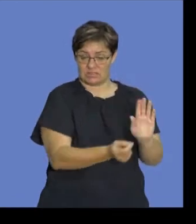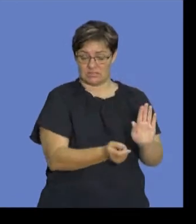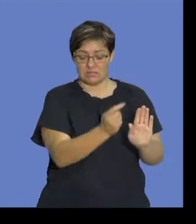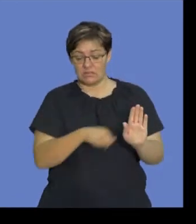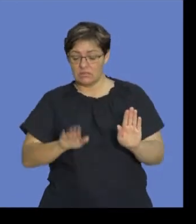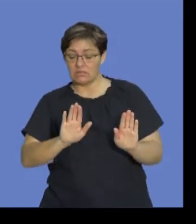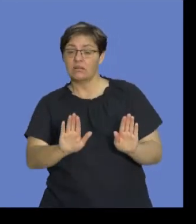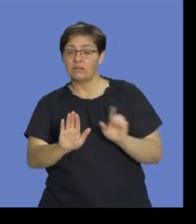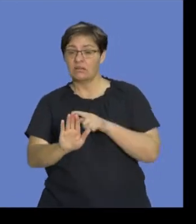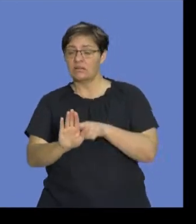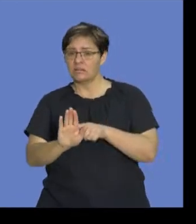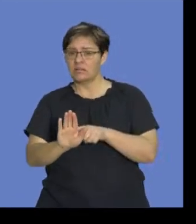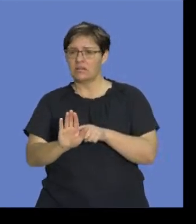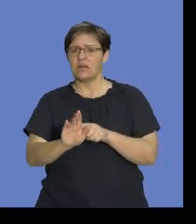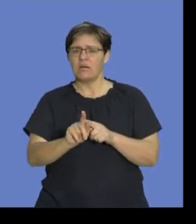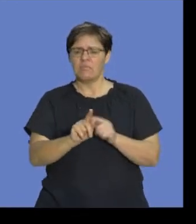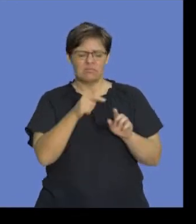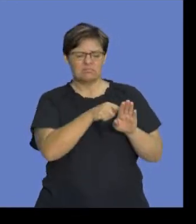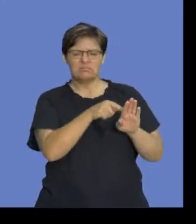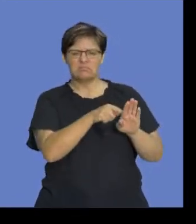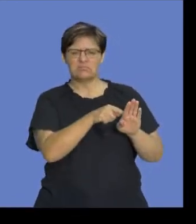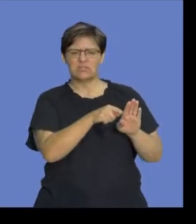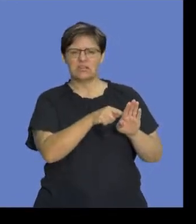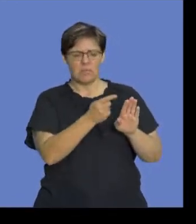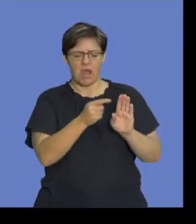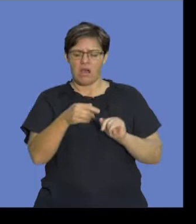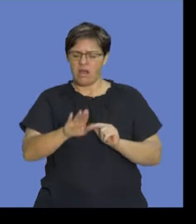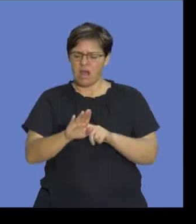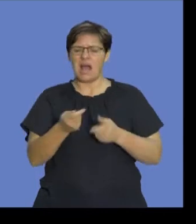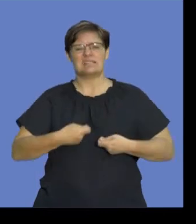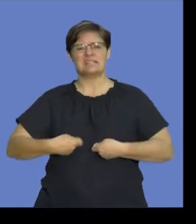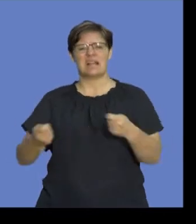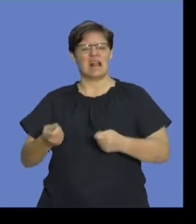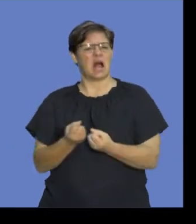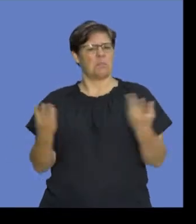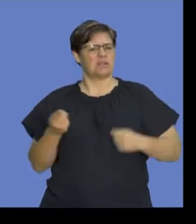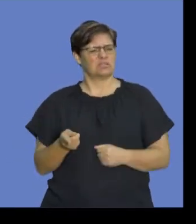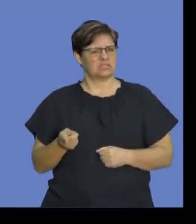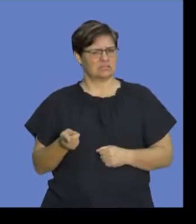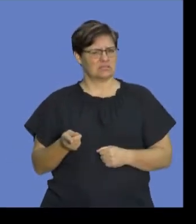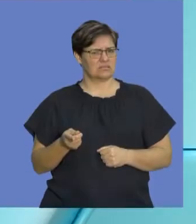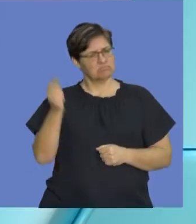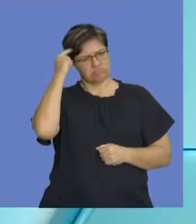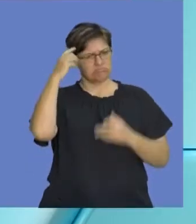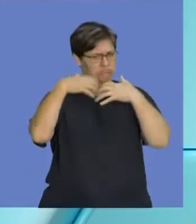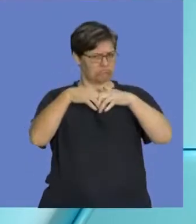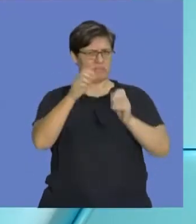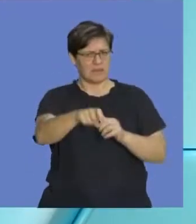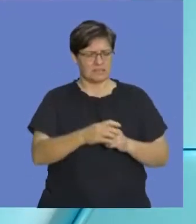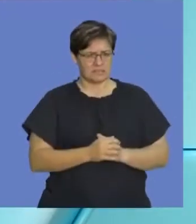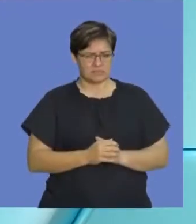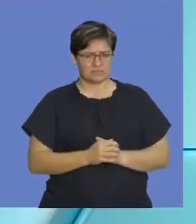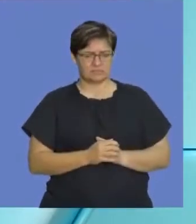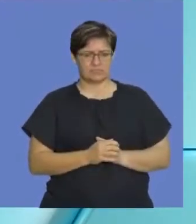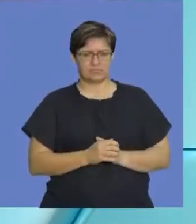Whereas, how does the owner work out how much to sell that item for? So this is just something for you to think about, okay?